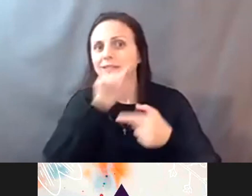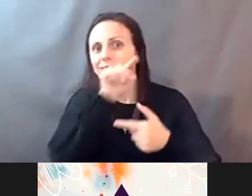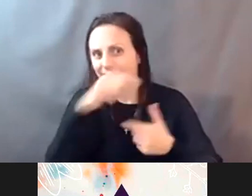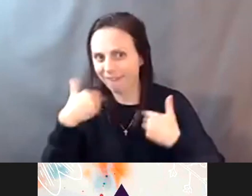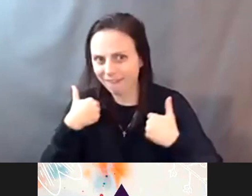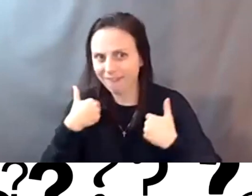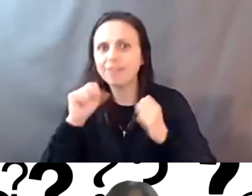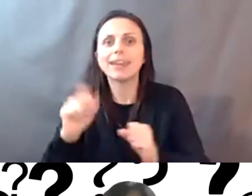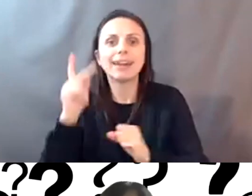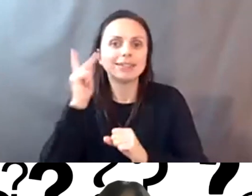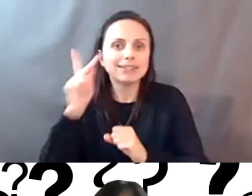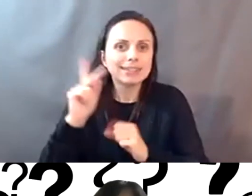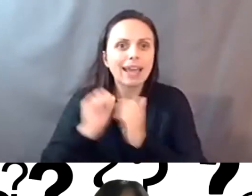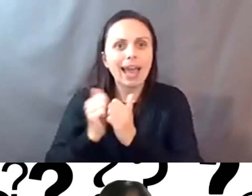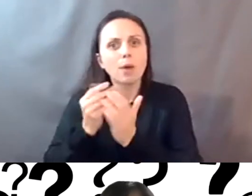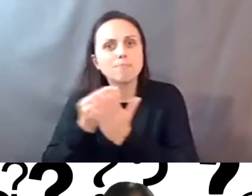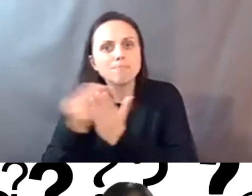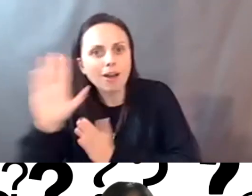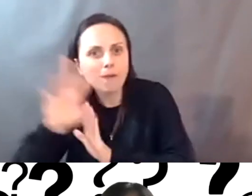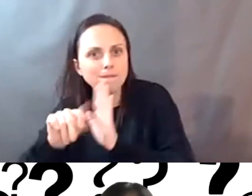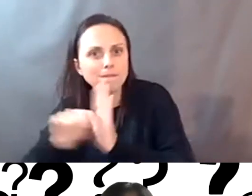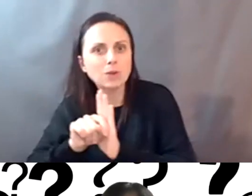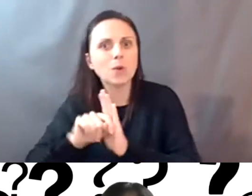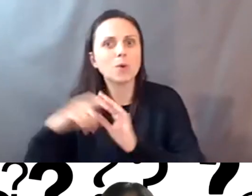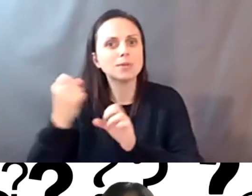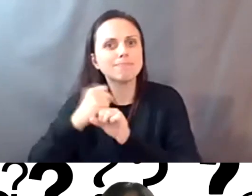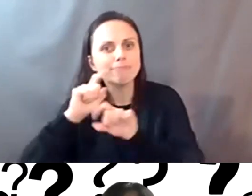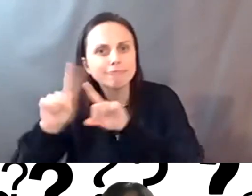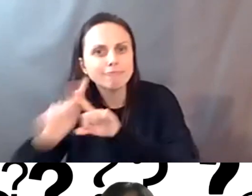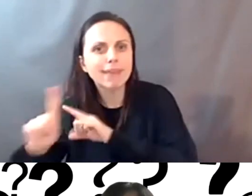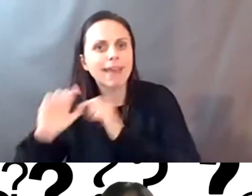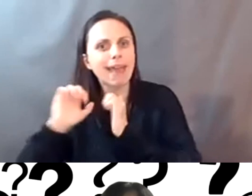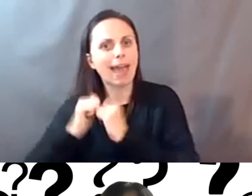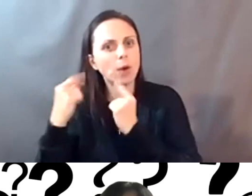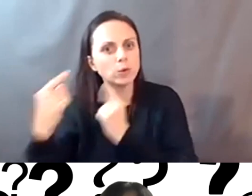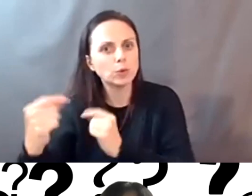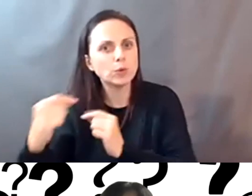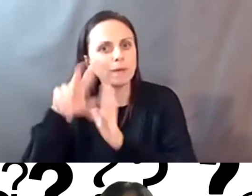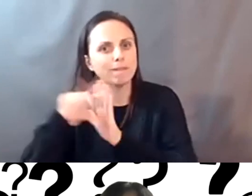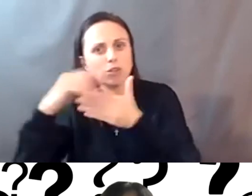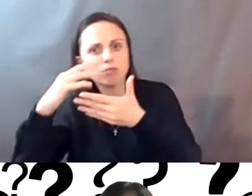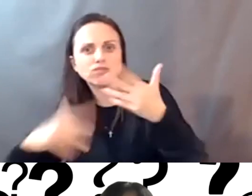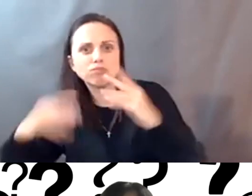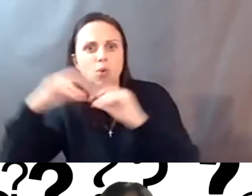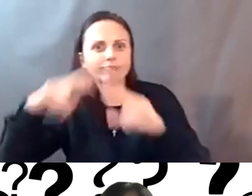can buy or opt in to buy her videos that break some of these how-to-dos down a little bit more.